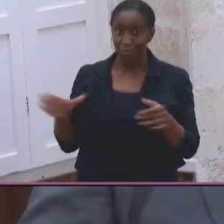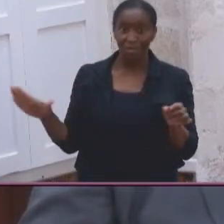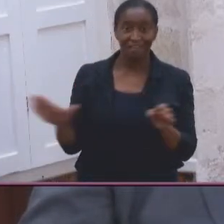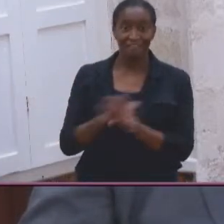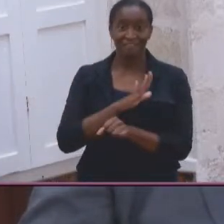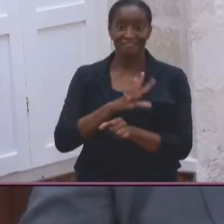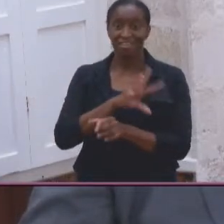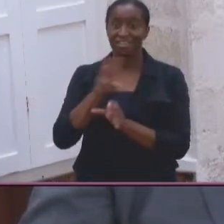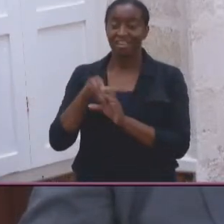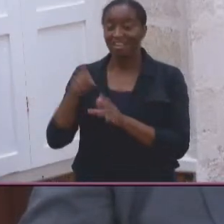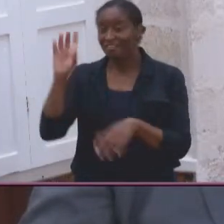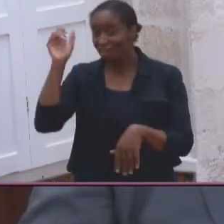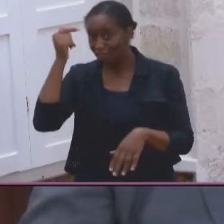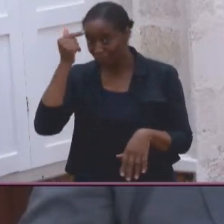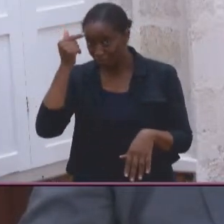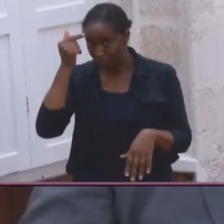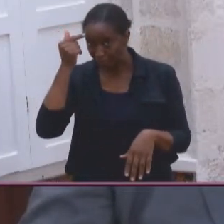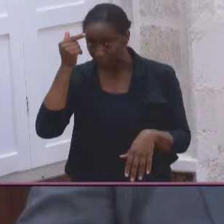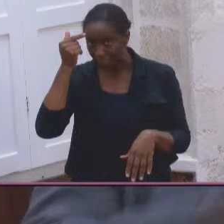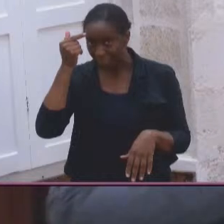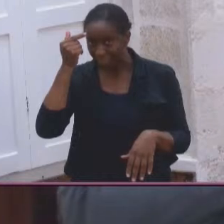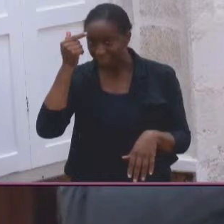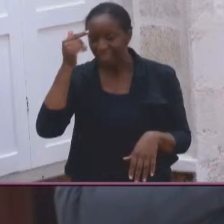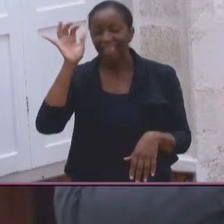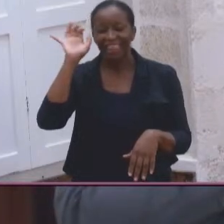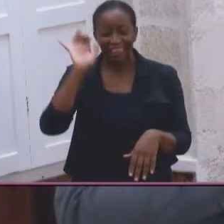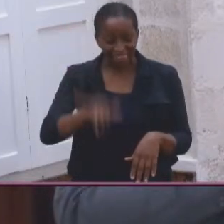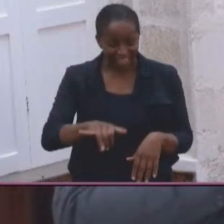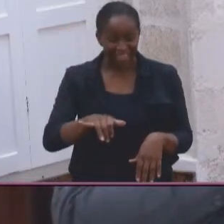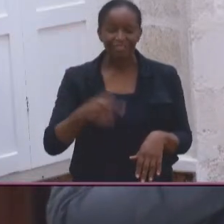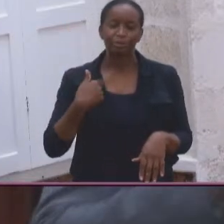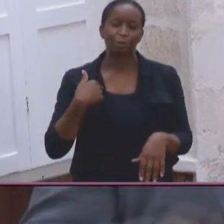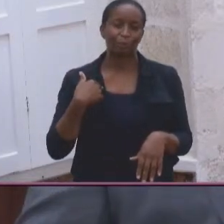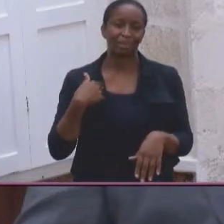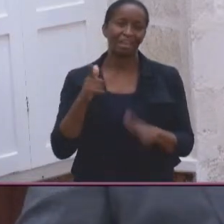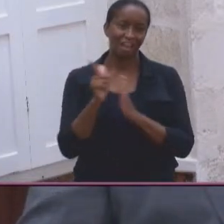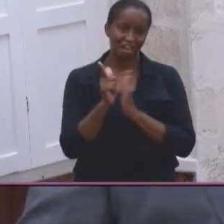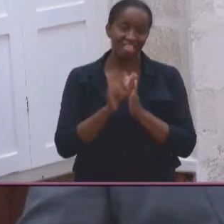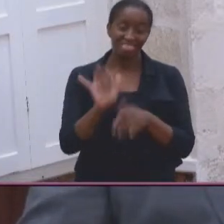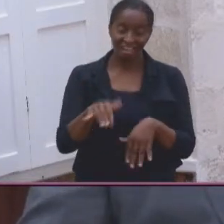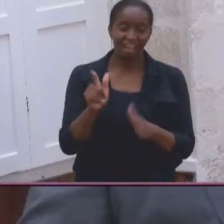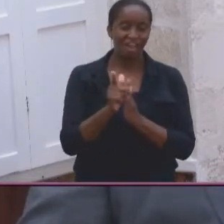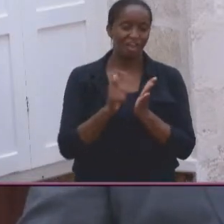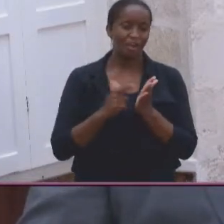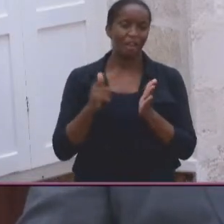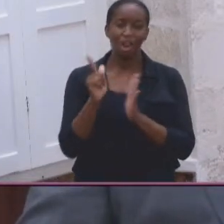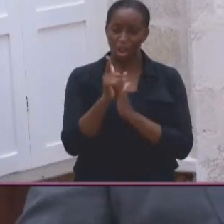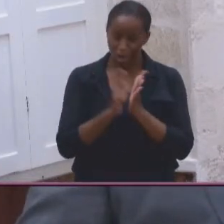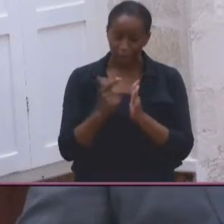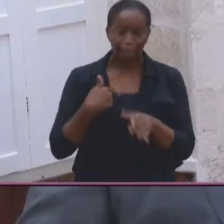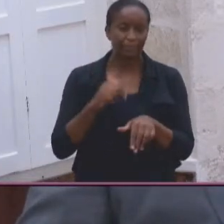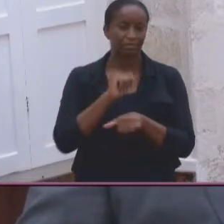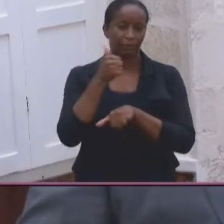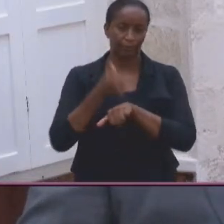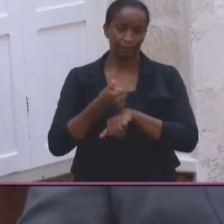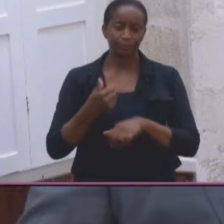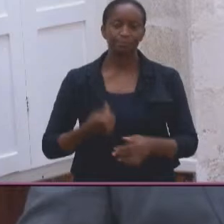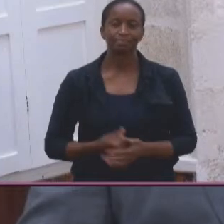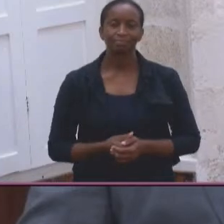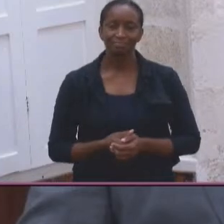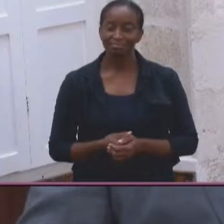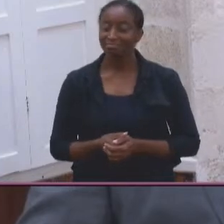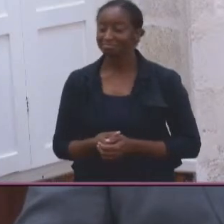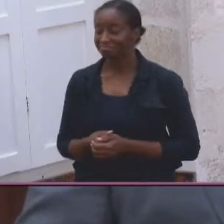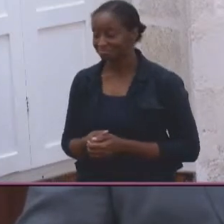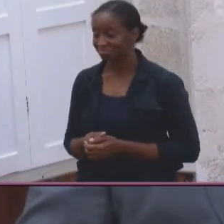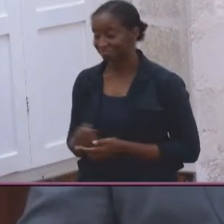So, Mr. President, I have spoken with my 3 suggestions on the health services, and I have